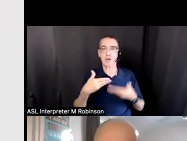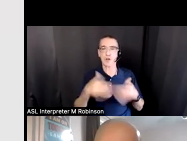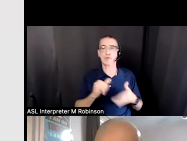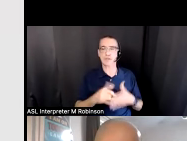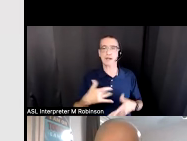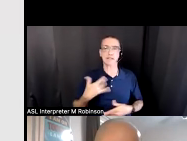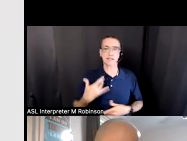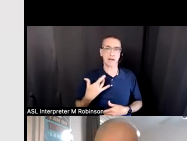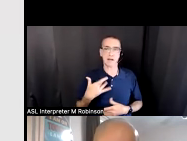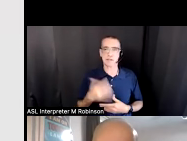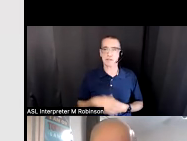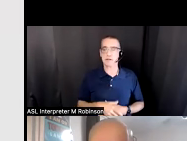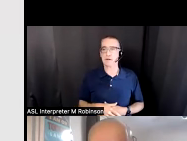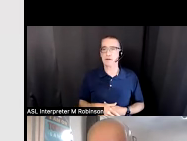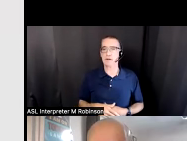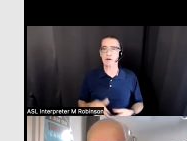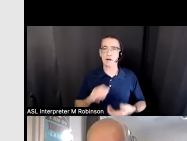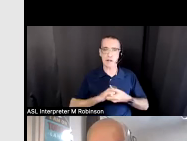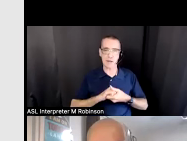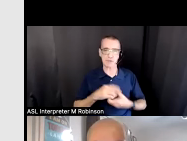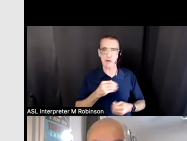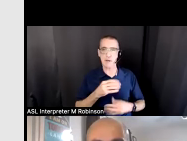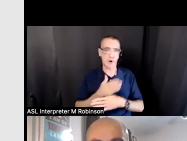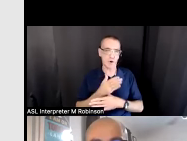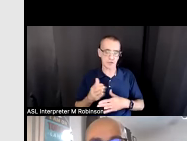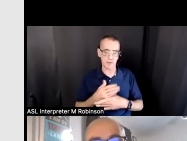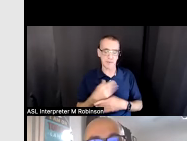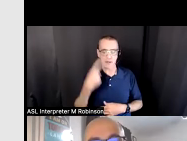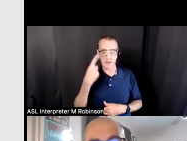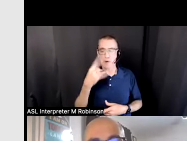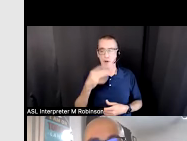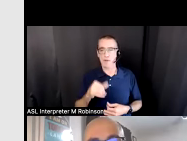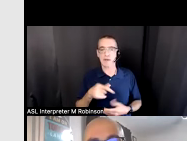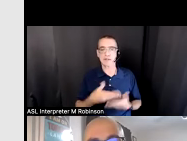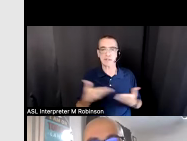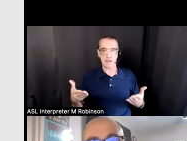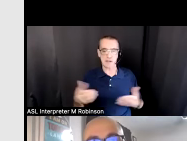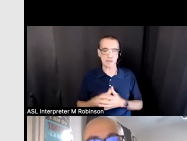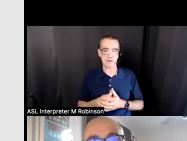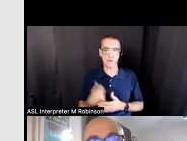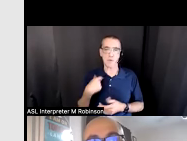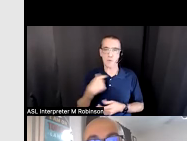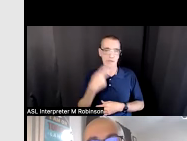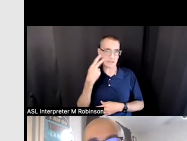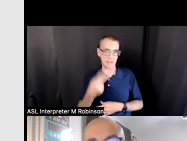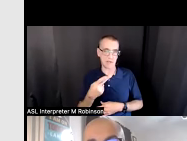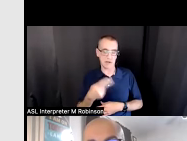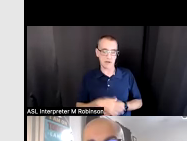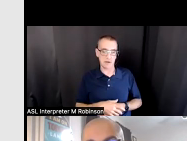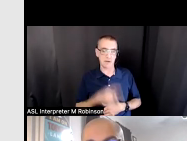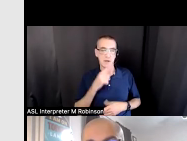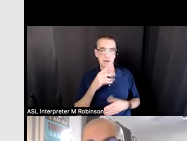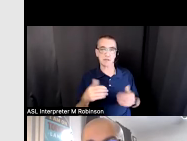of collaboration and partnership. And so I think one of these things that we see here is asking